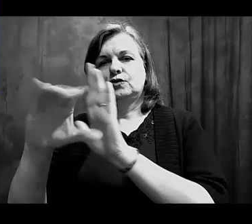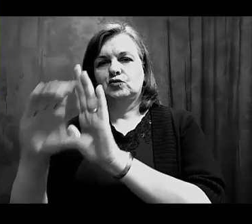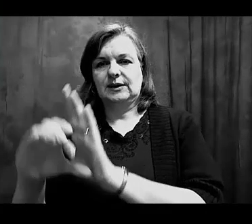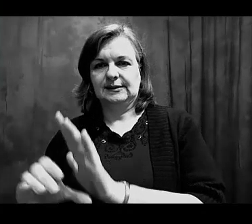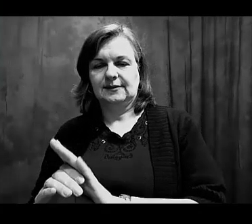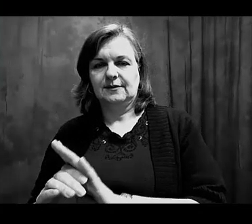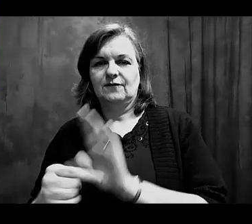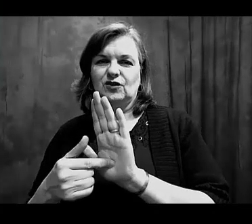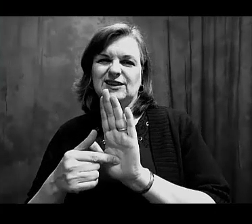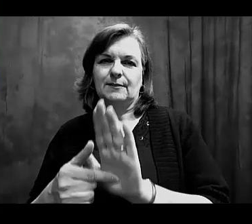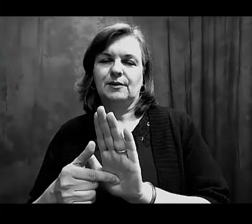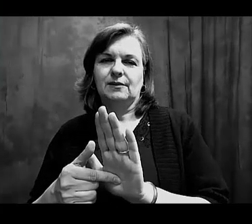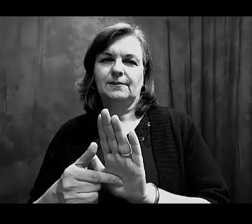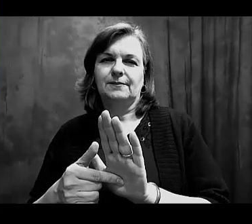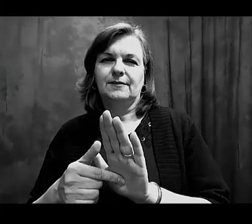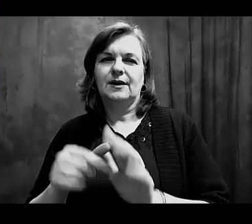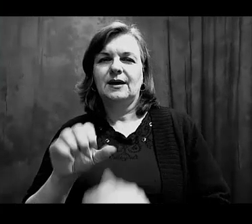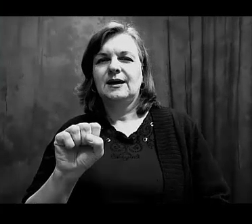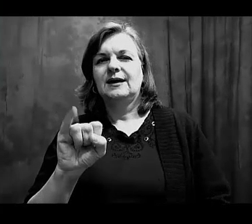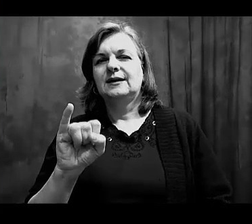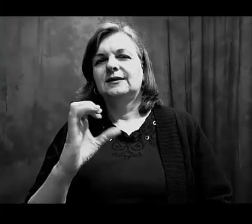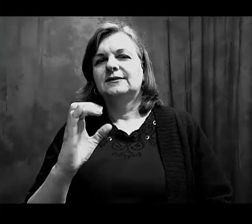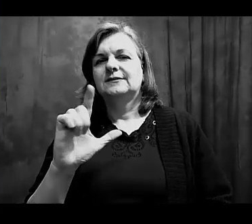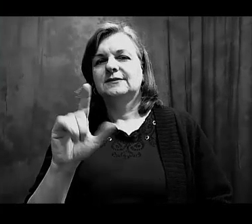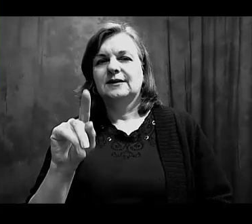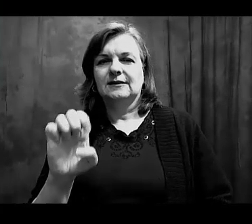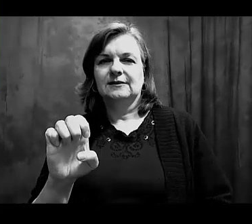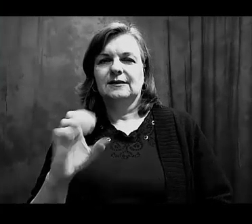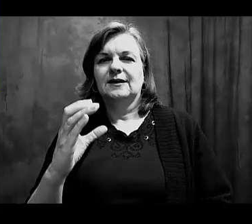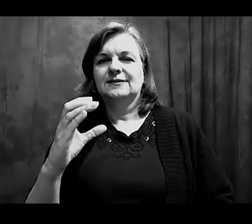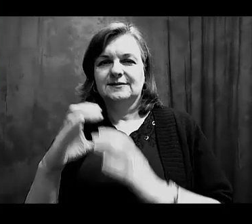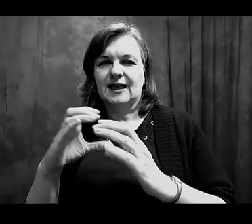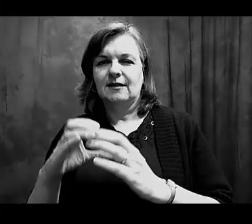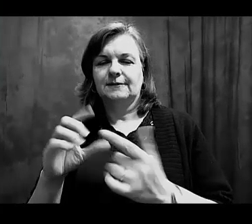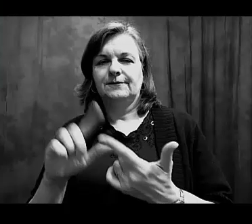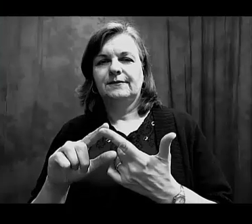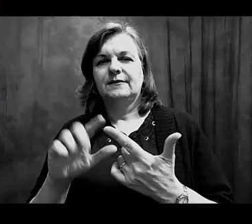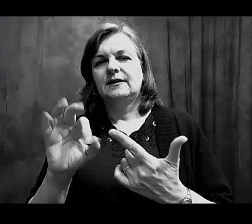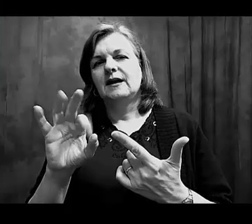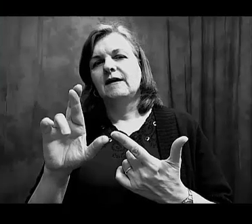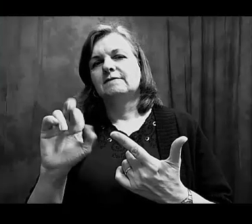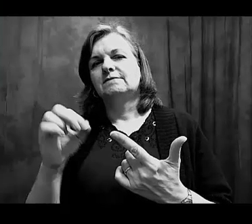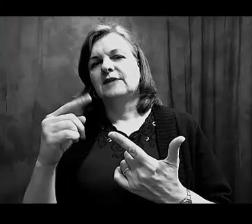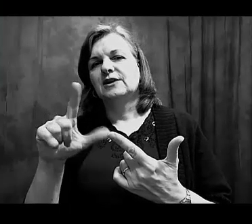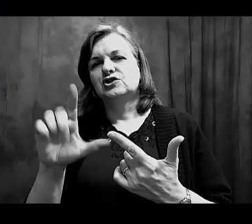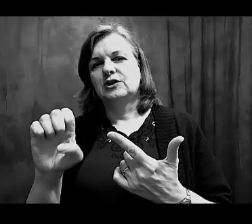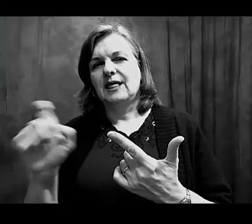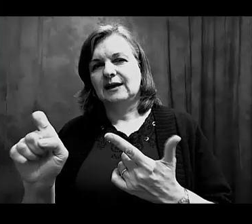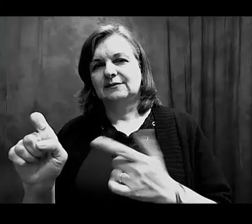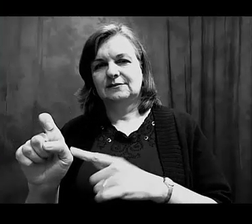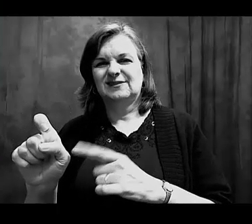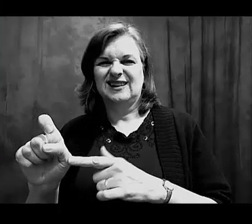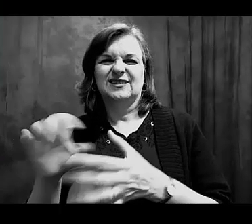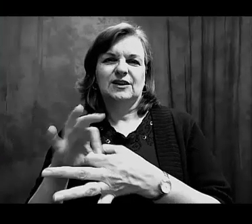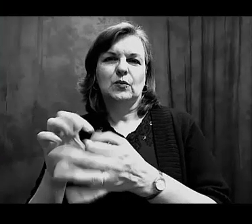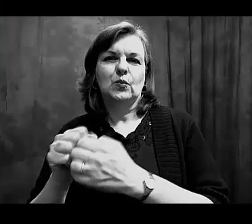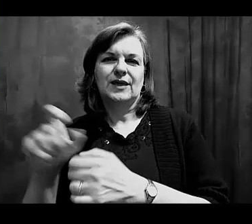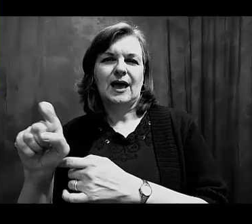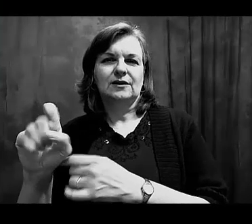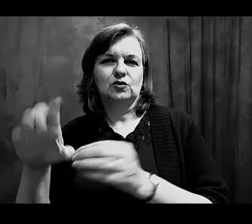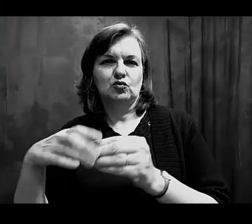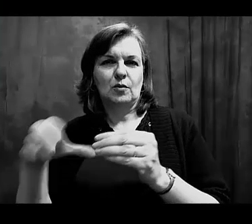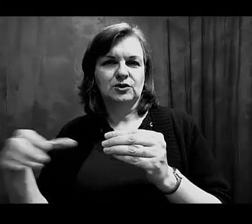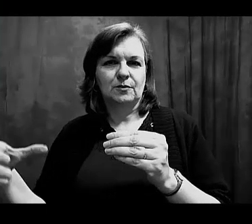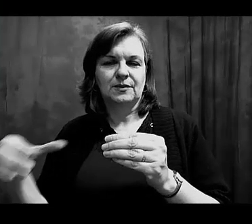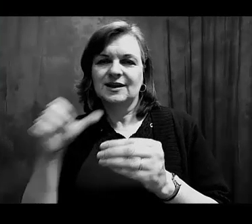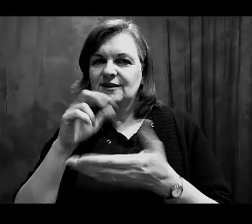cell and Fragile X. Fragile X is associated with the X chromosome. This does not mean that it only affects